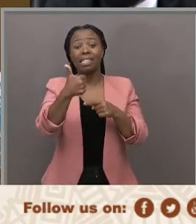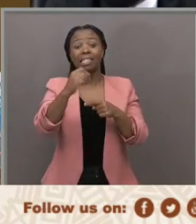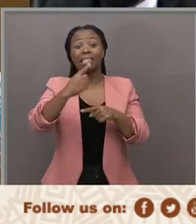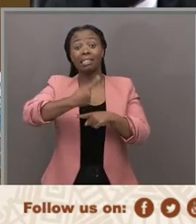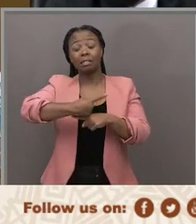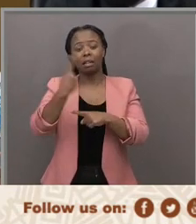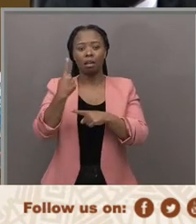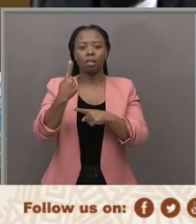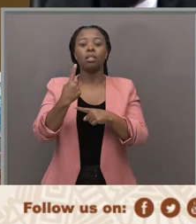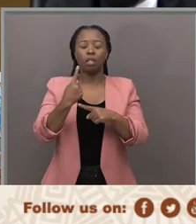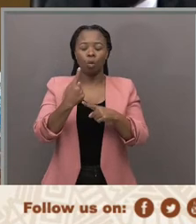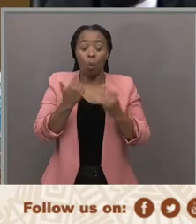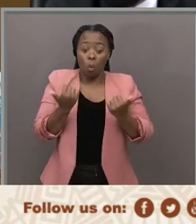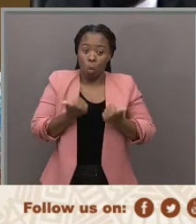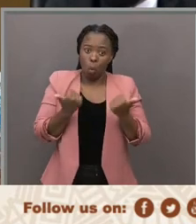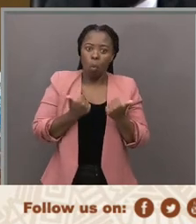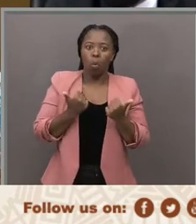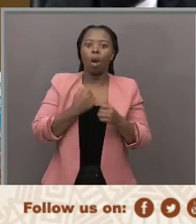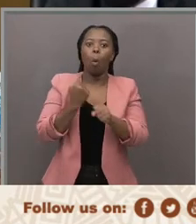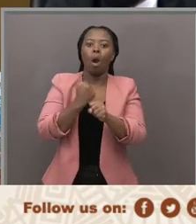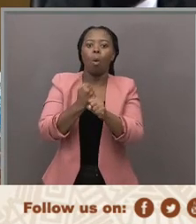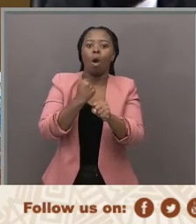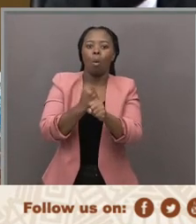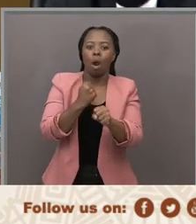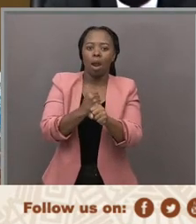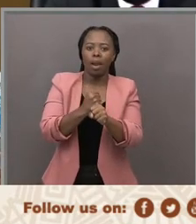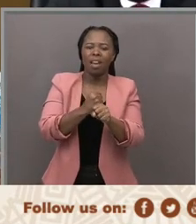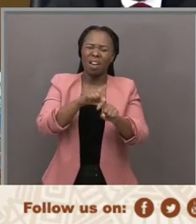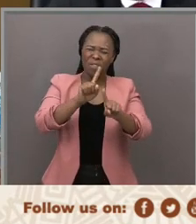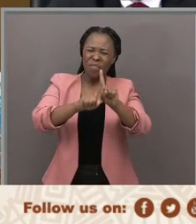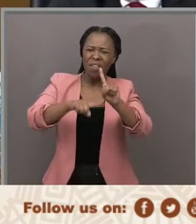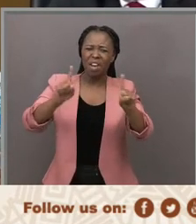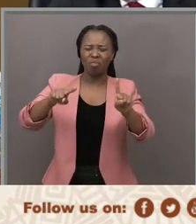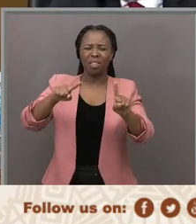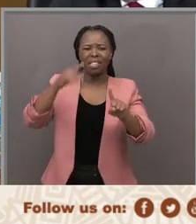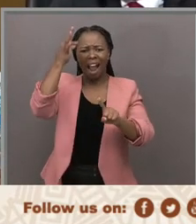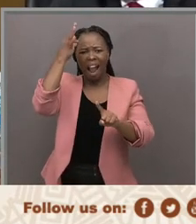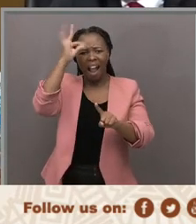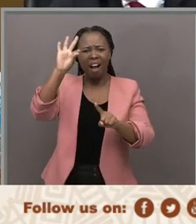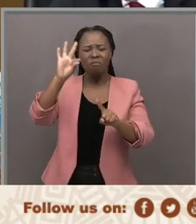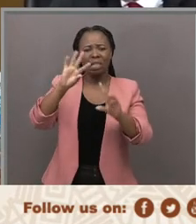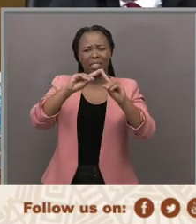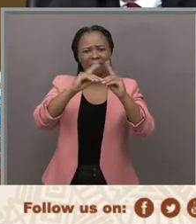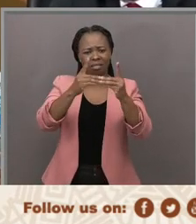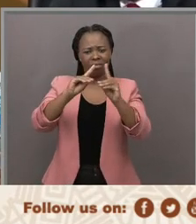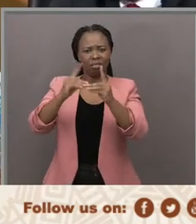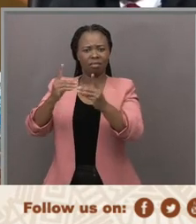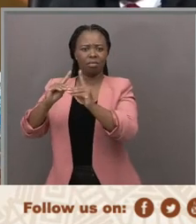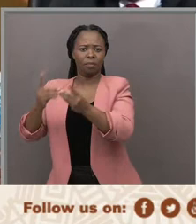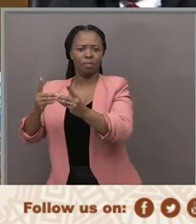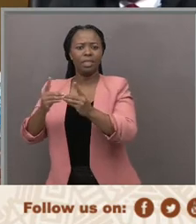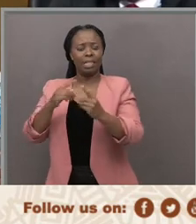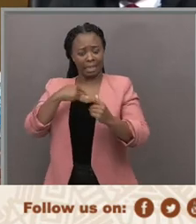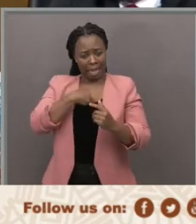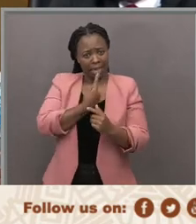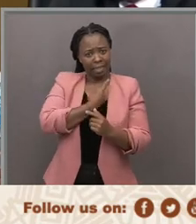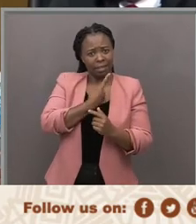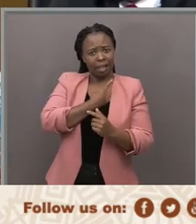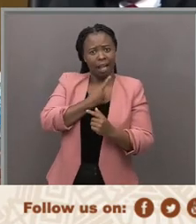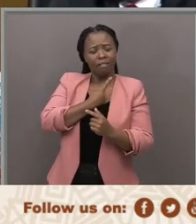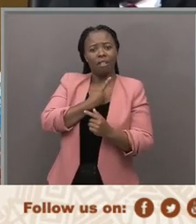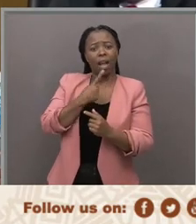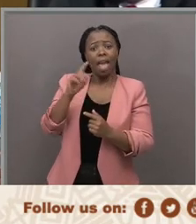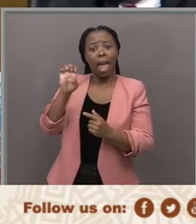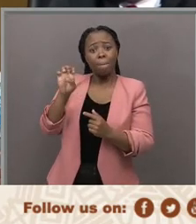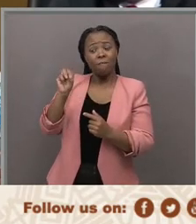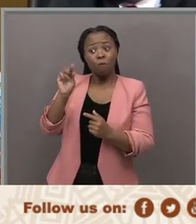have already been working there with various national government departments. We ourselves have put money in Emfuleni for